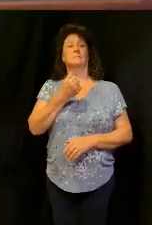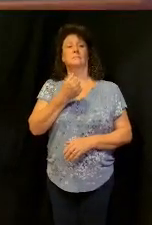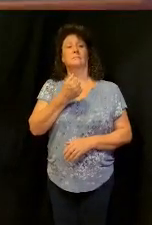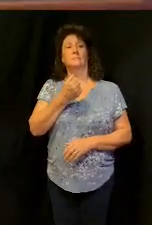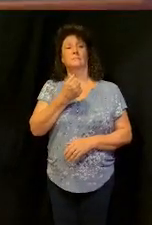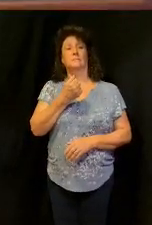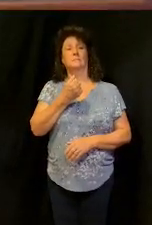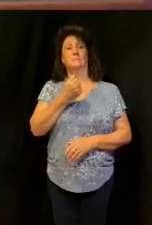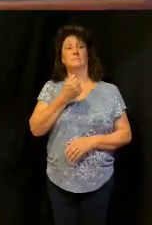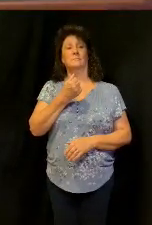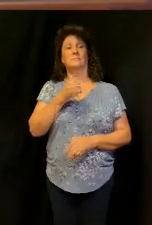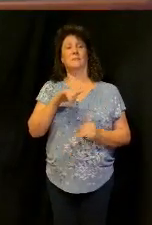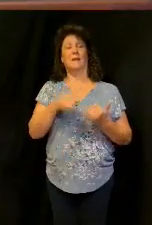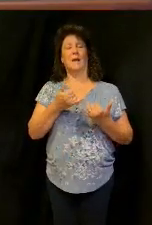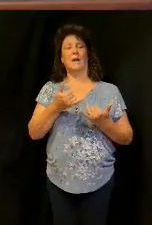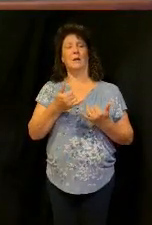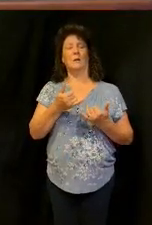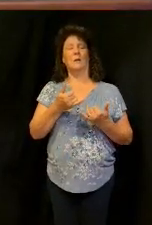how do you think that would make me feel